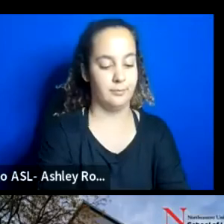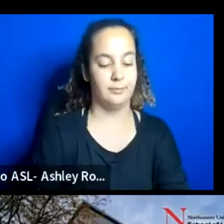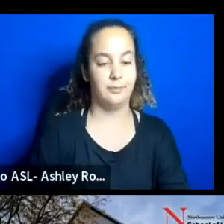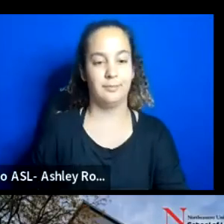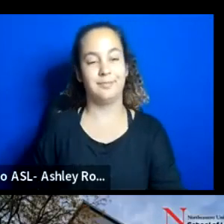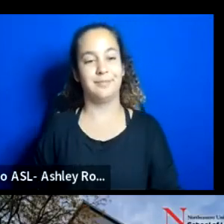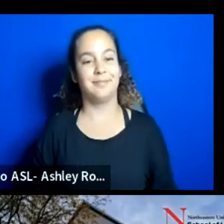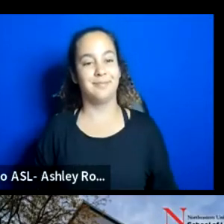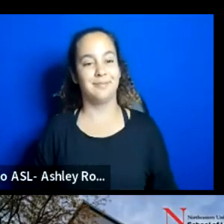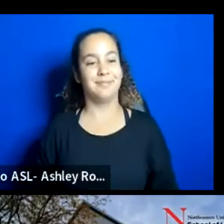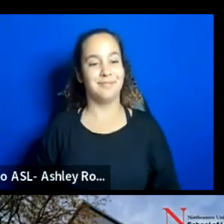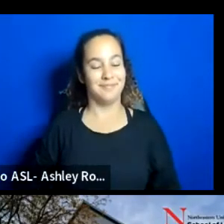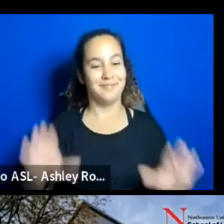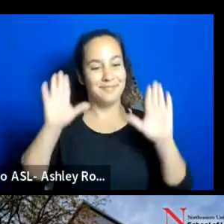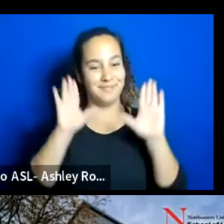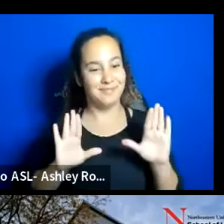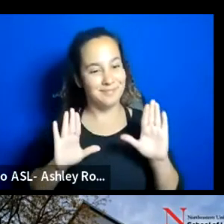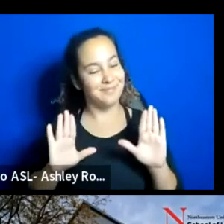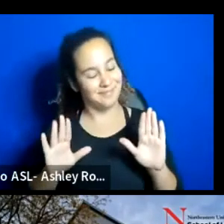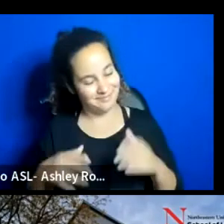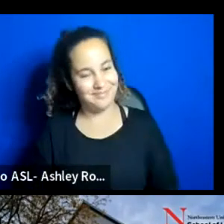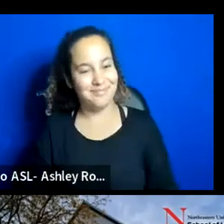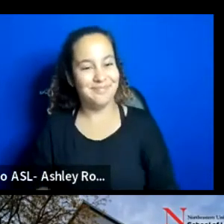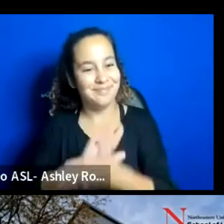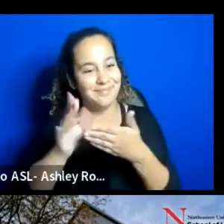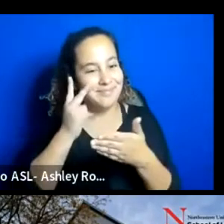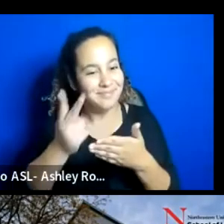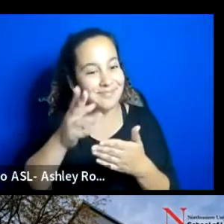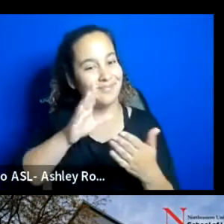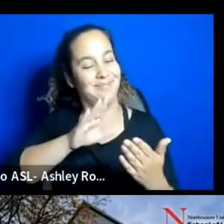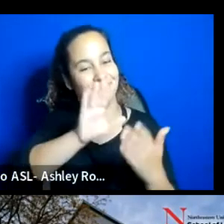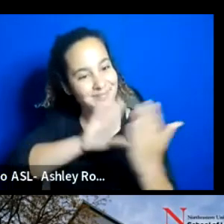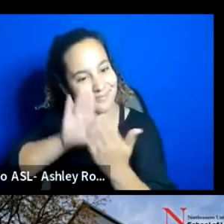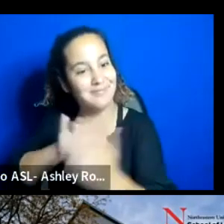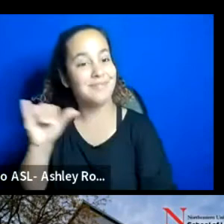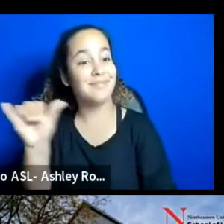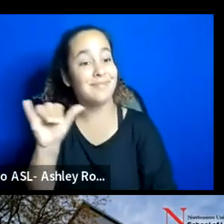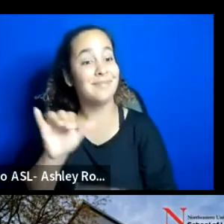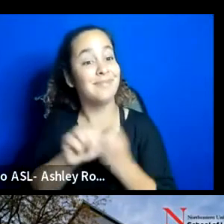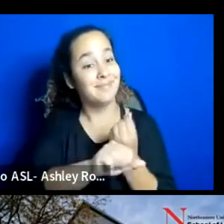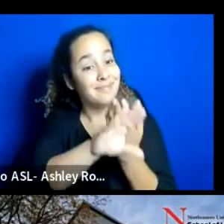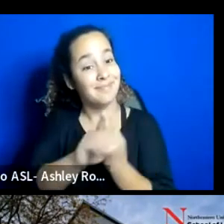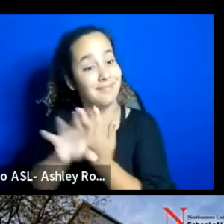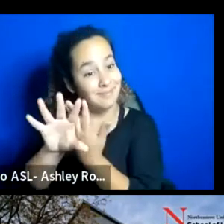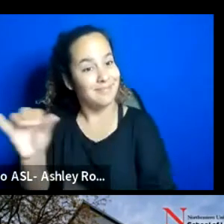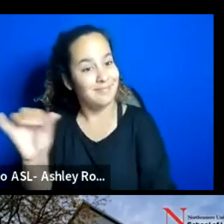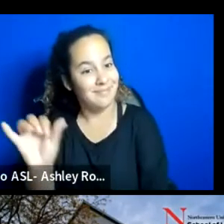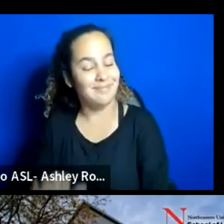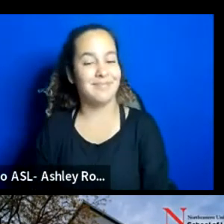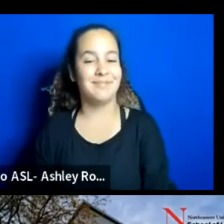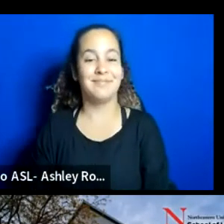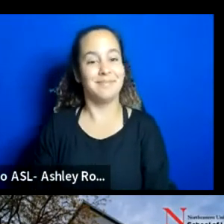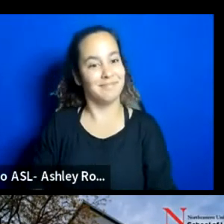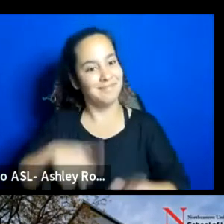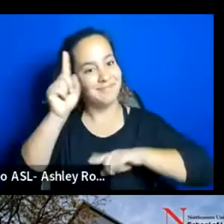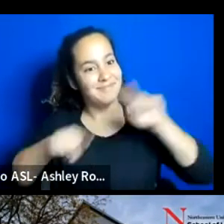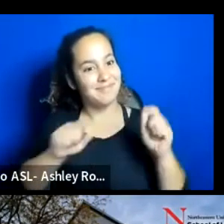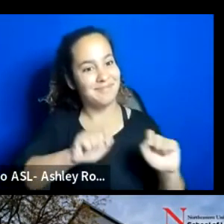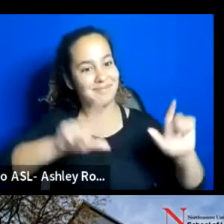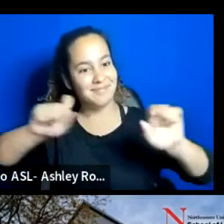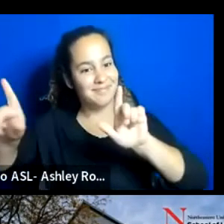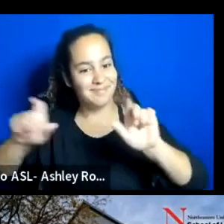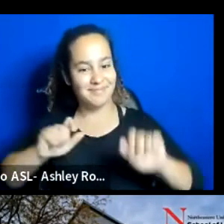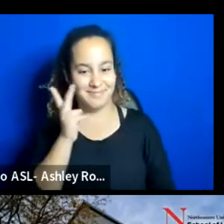It's great to see you here in person and on screen and various screens